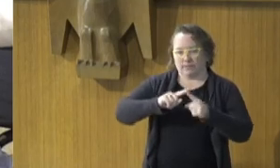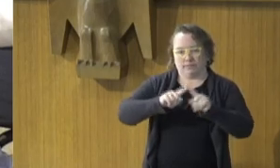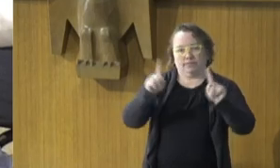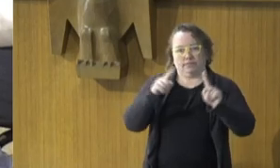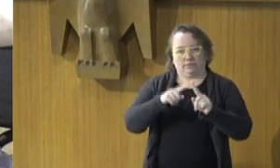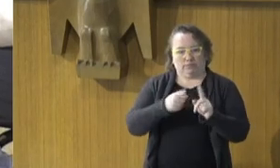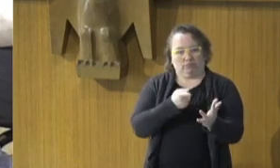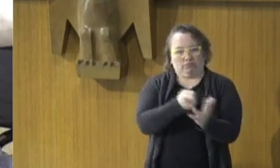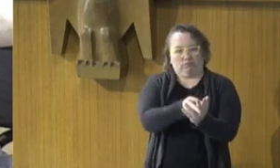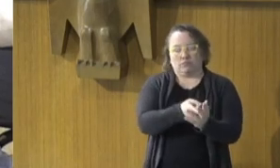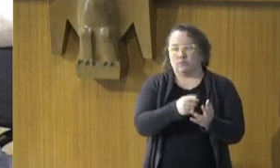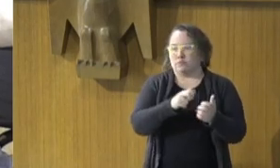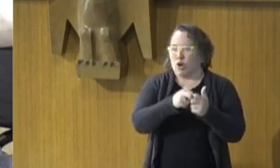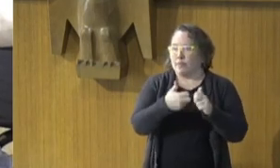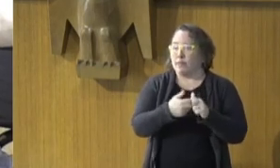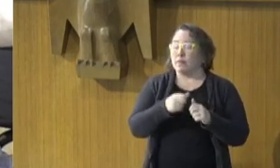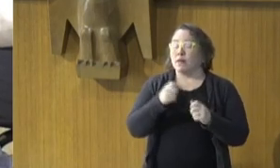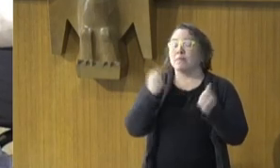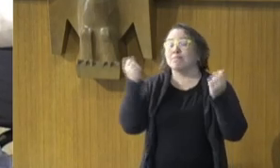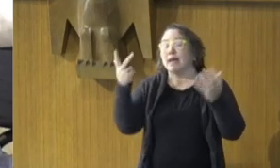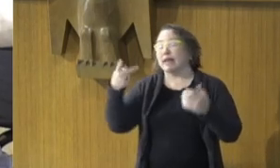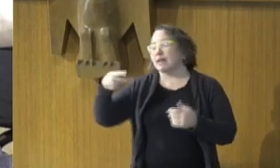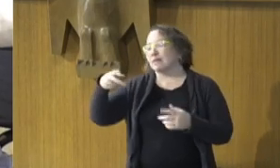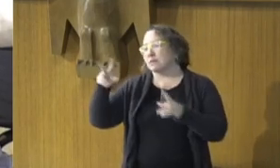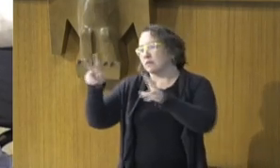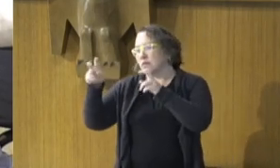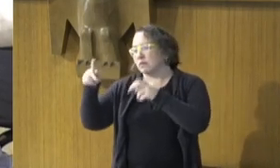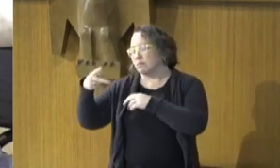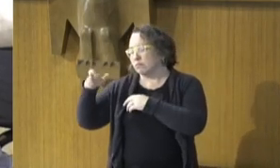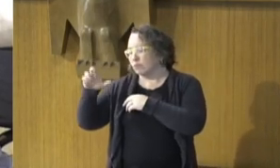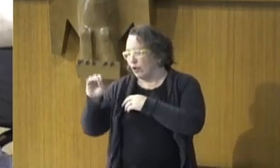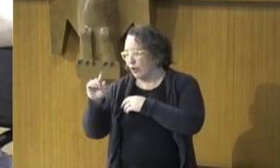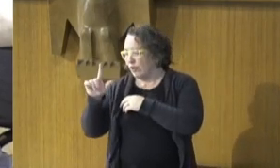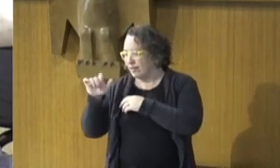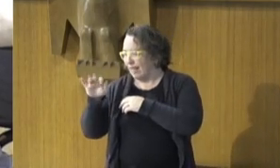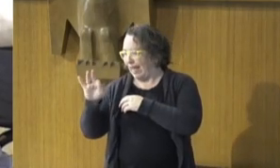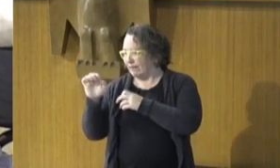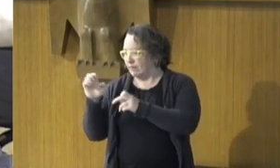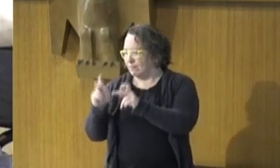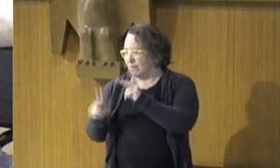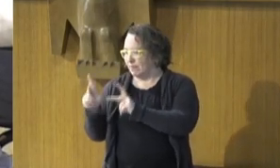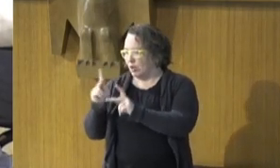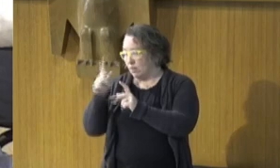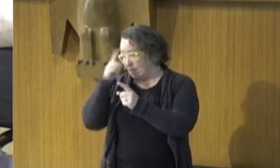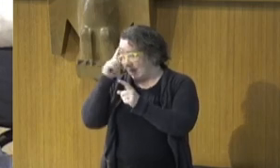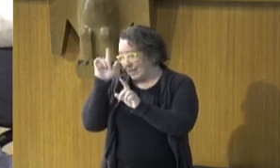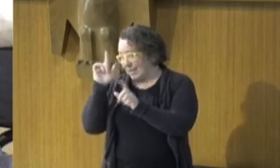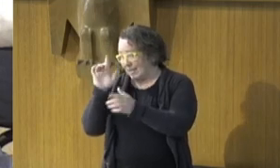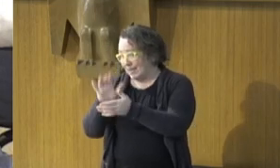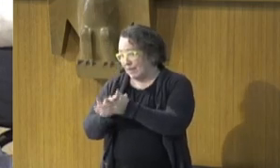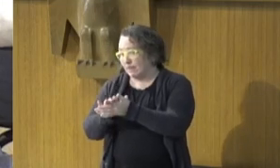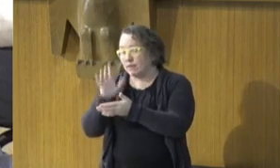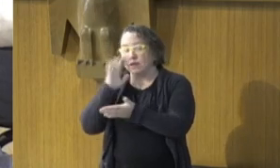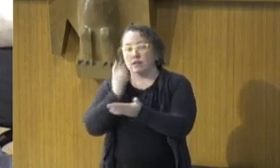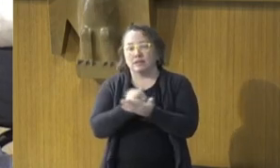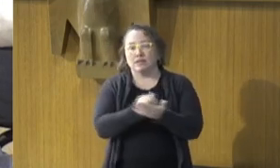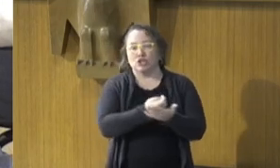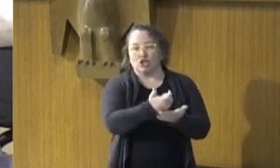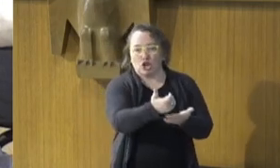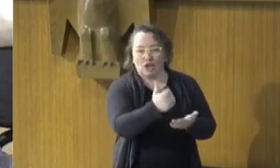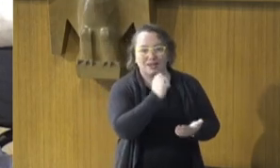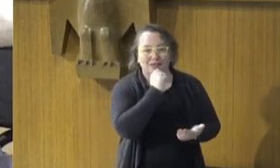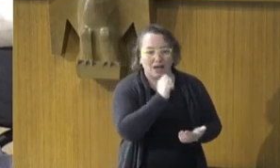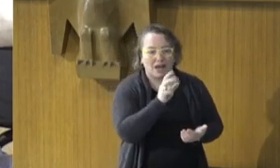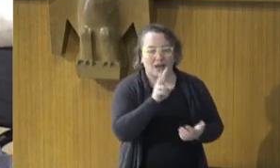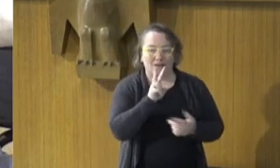of quote-unquote pro-life people are against this fertility treatment, because they're discarding non-viable